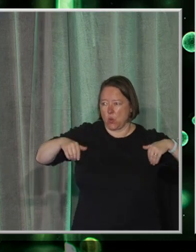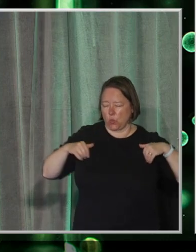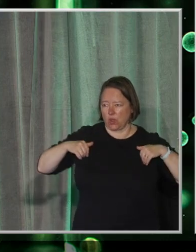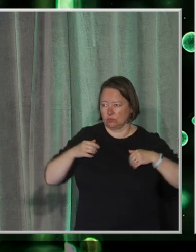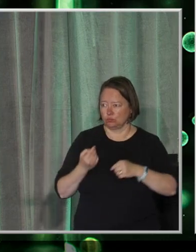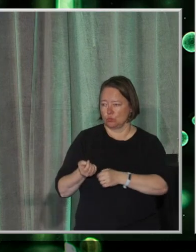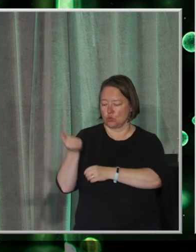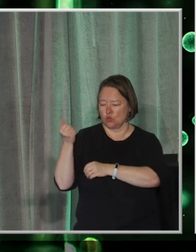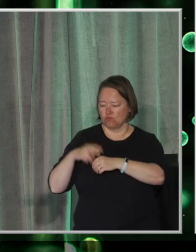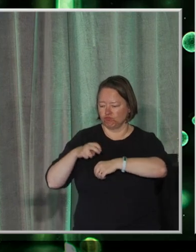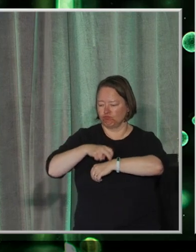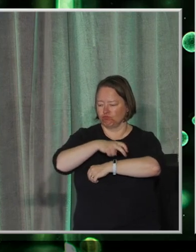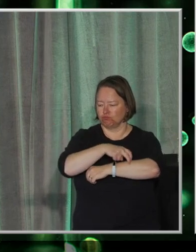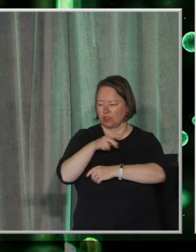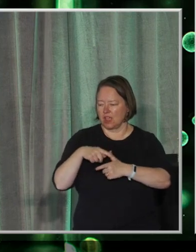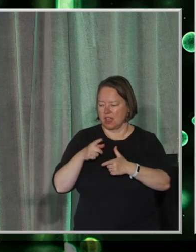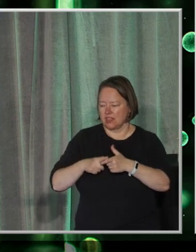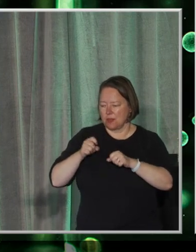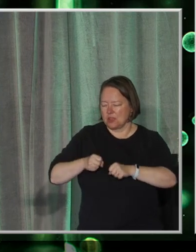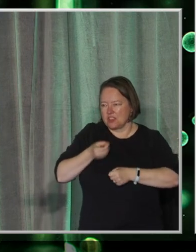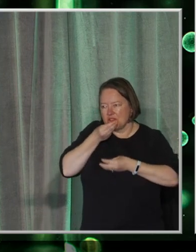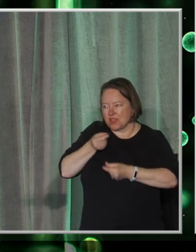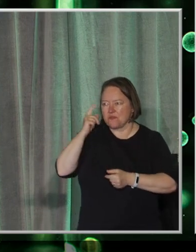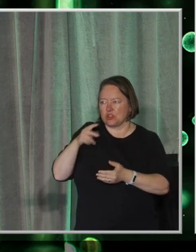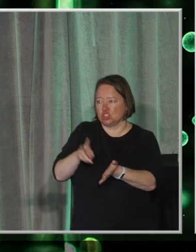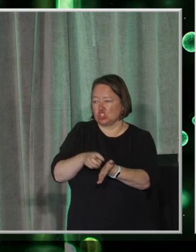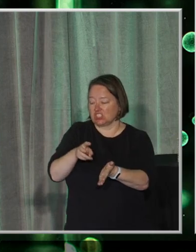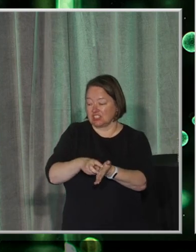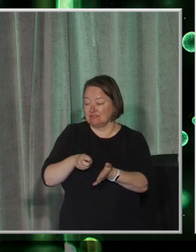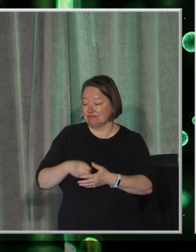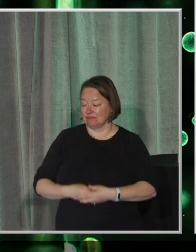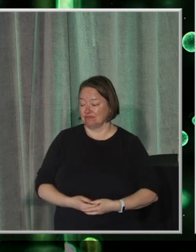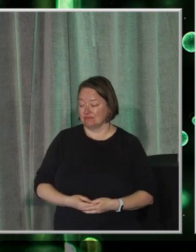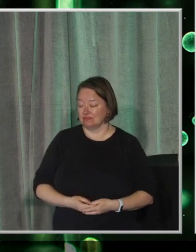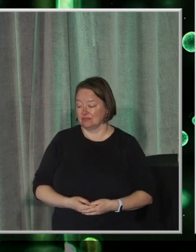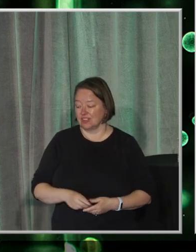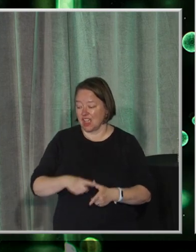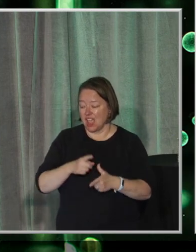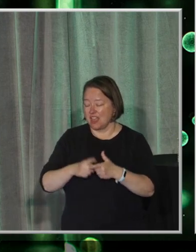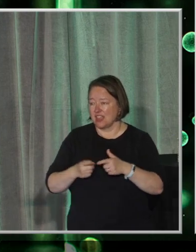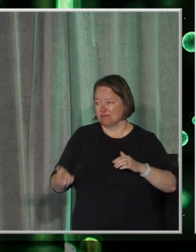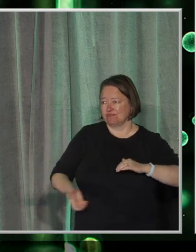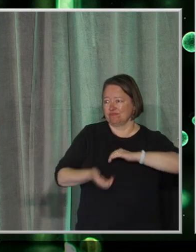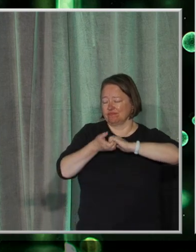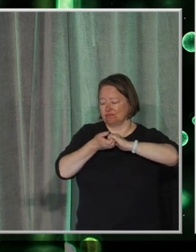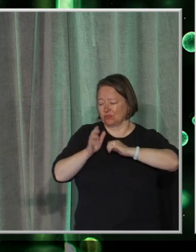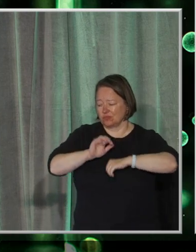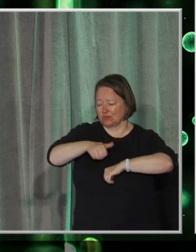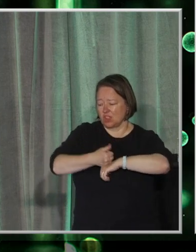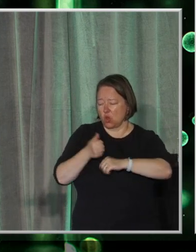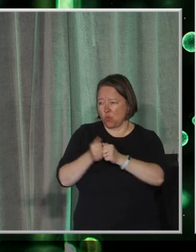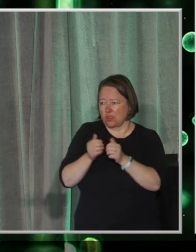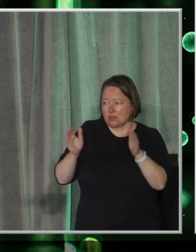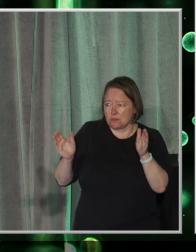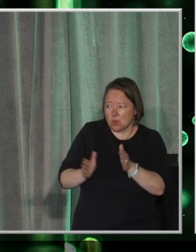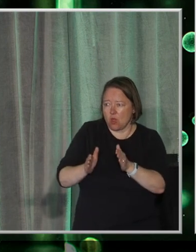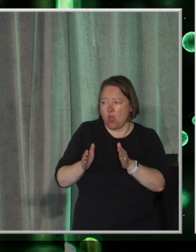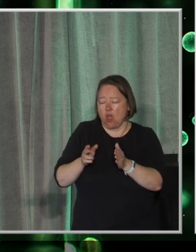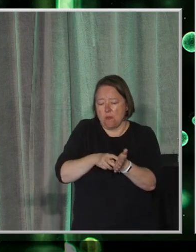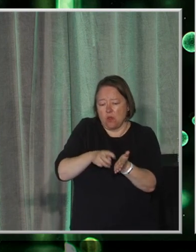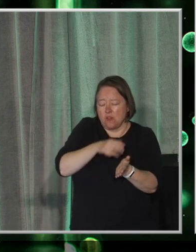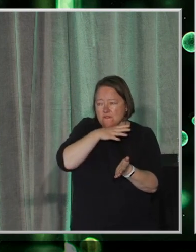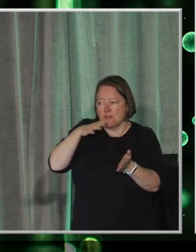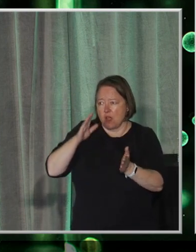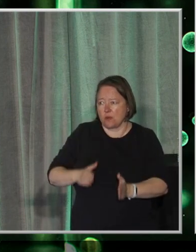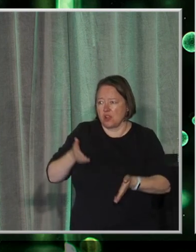And this can serve as potential feeds for chicken. So an alliance that we've already established with small-scale poultry farmers will